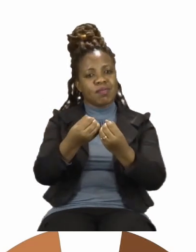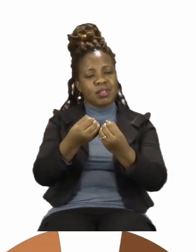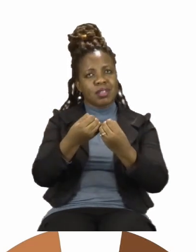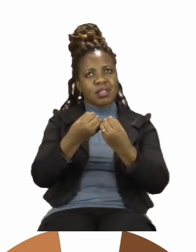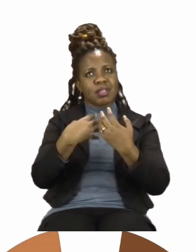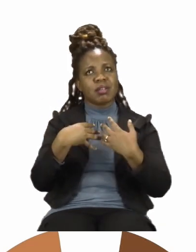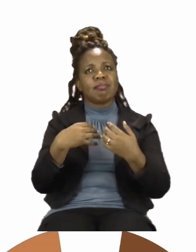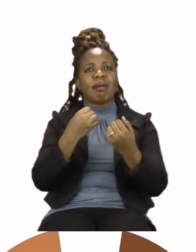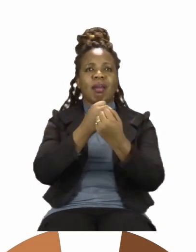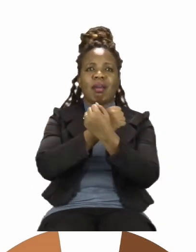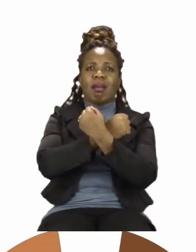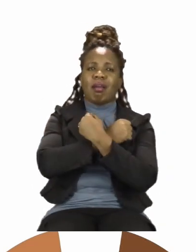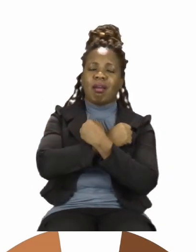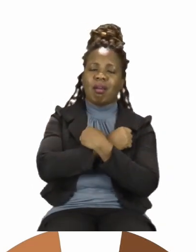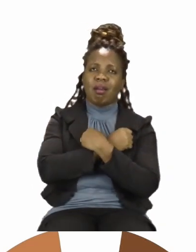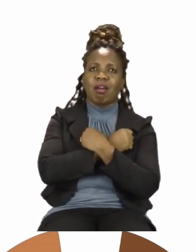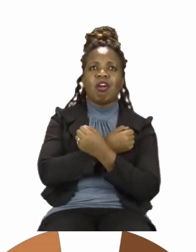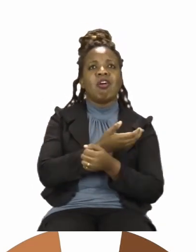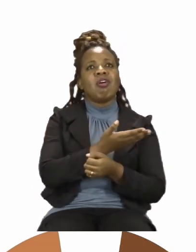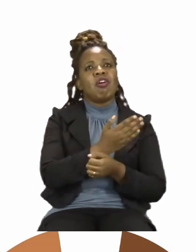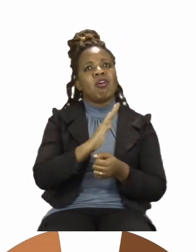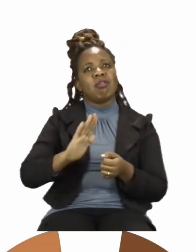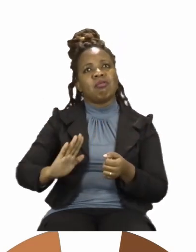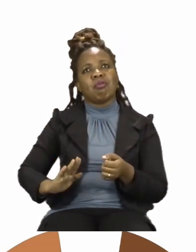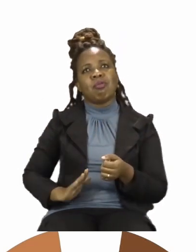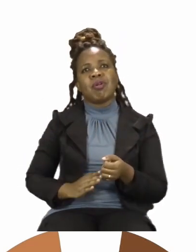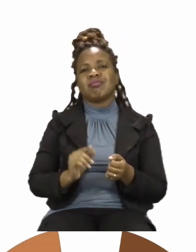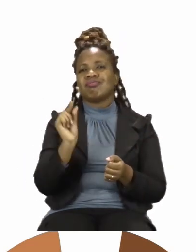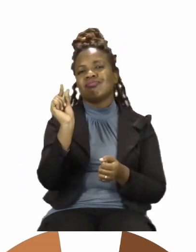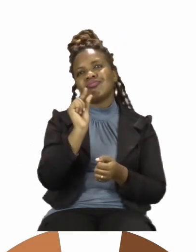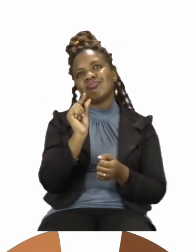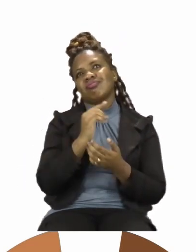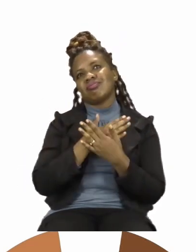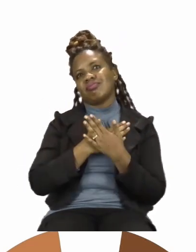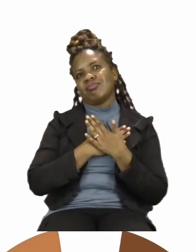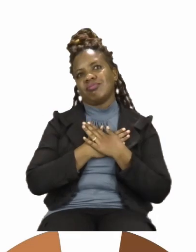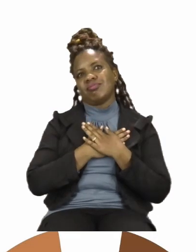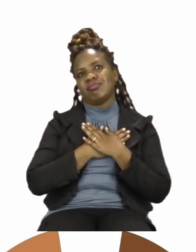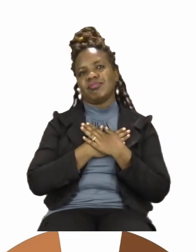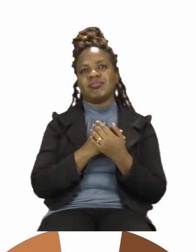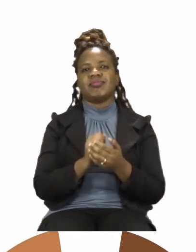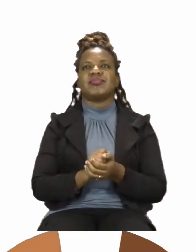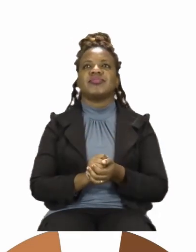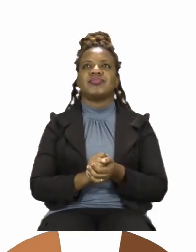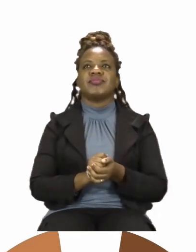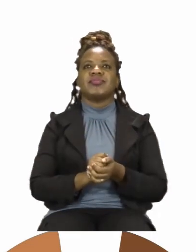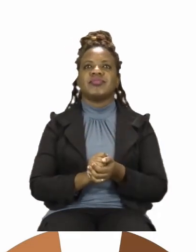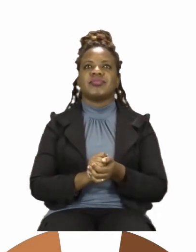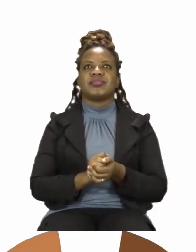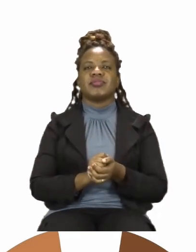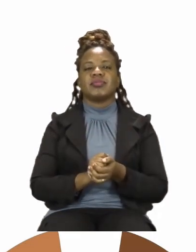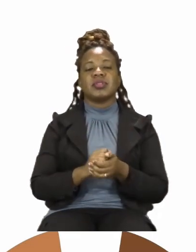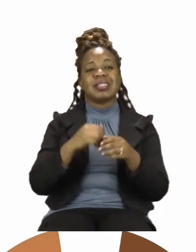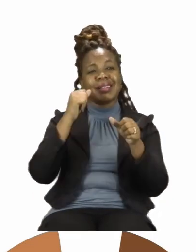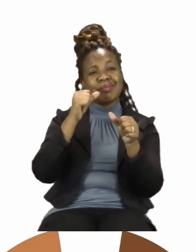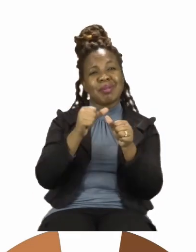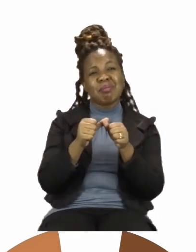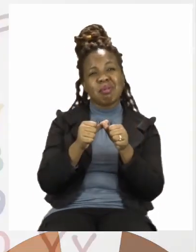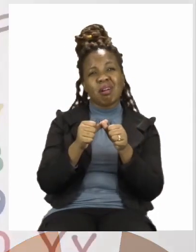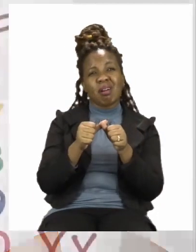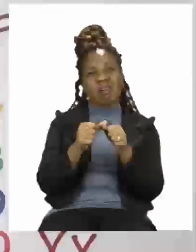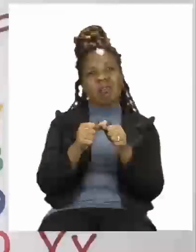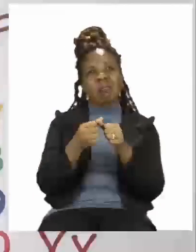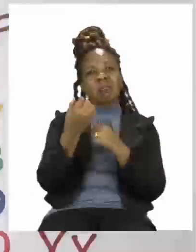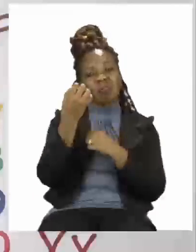All I want is a little love. So remember, boys and girls, there are people who are living with HIV